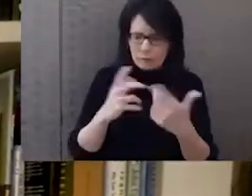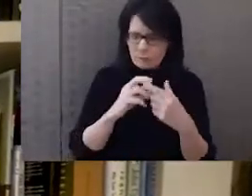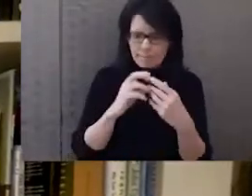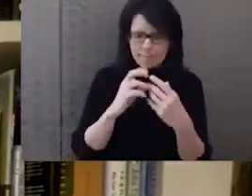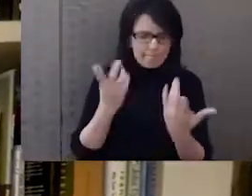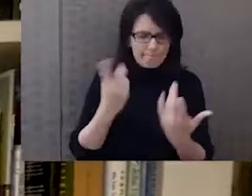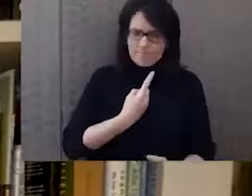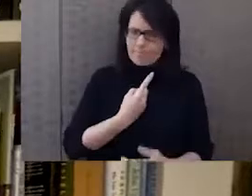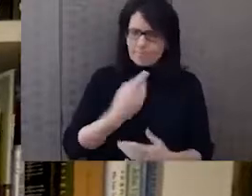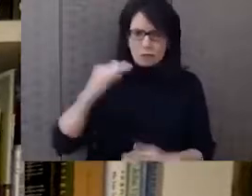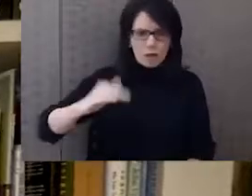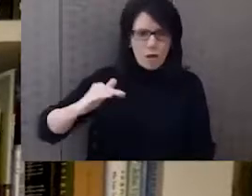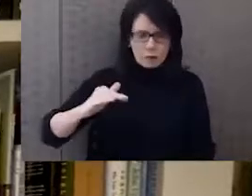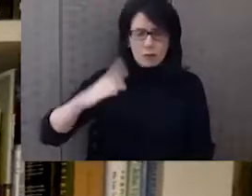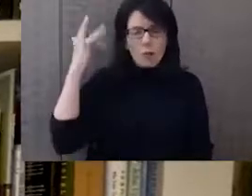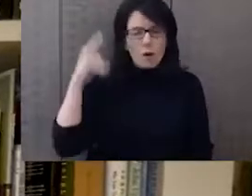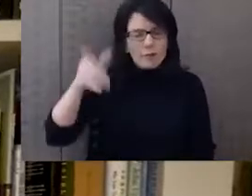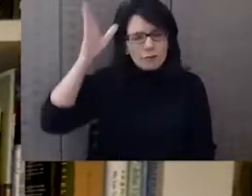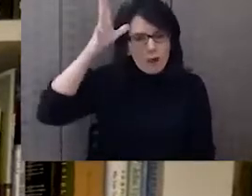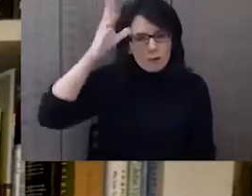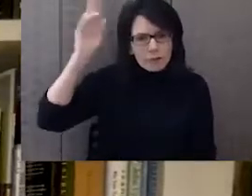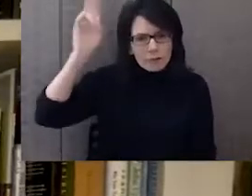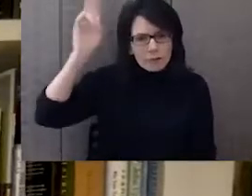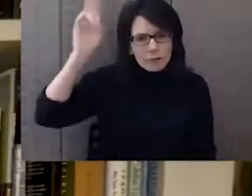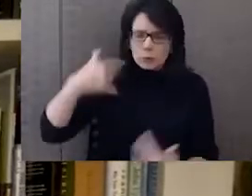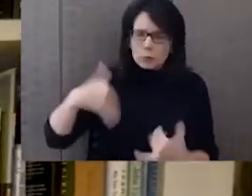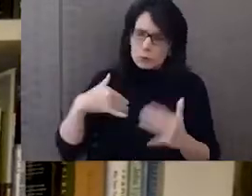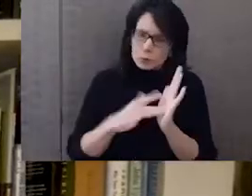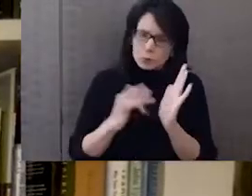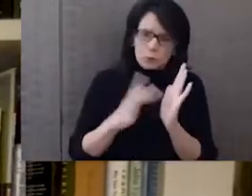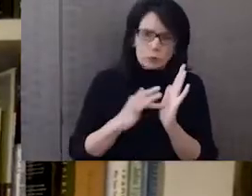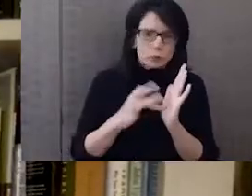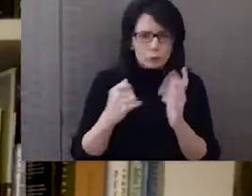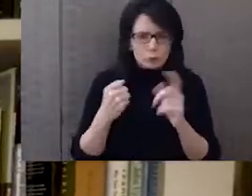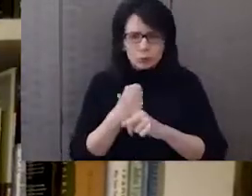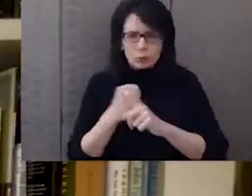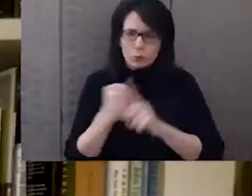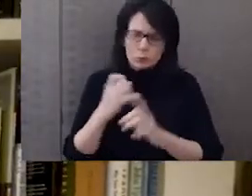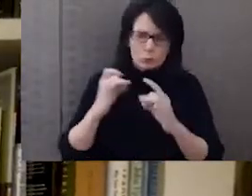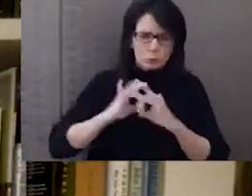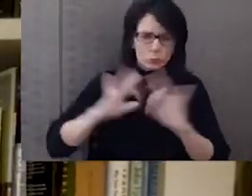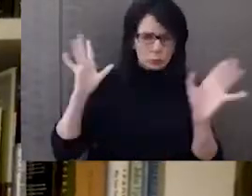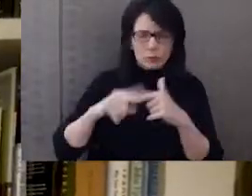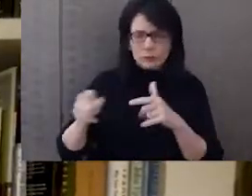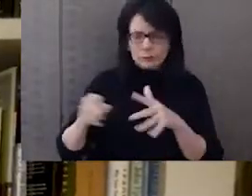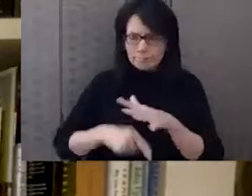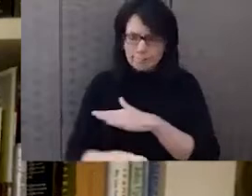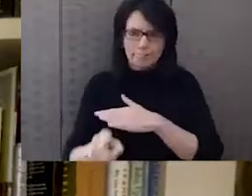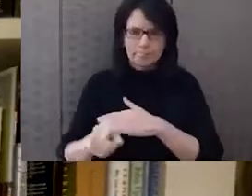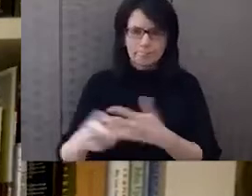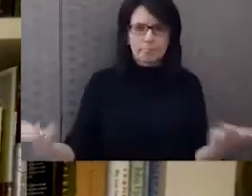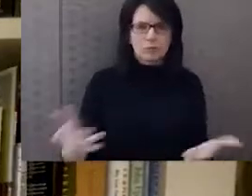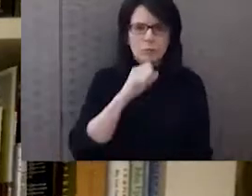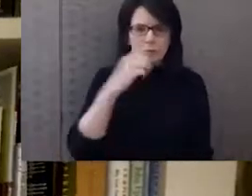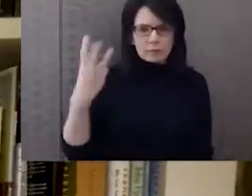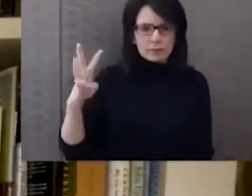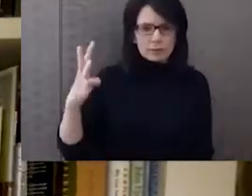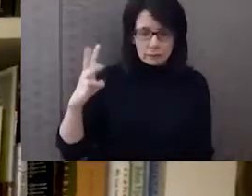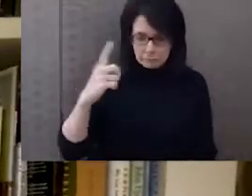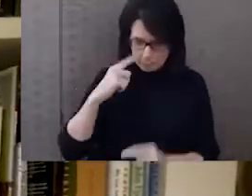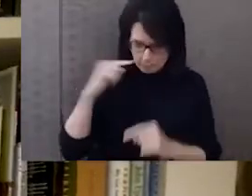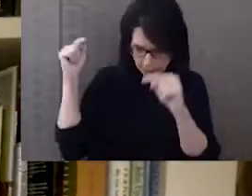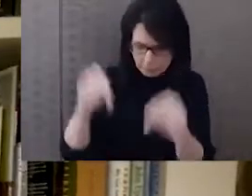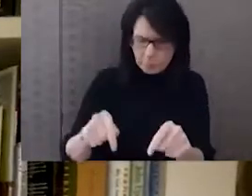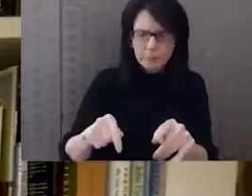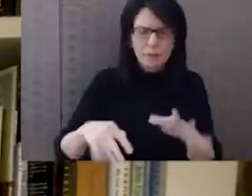expedited his case for asylum because of his urgent health condition. And he won asylum last year, released from an immigration shelter and reunited